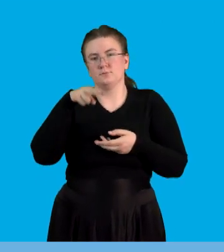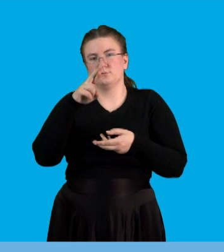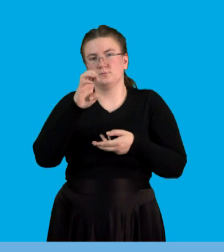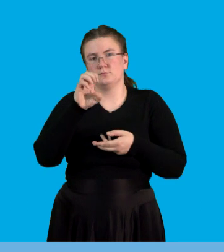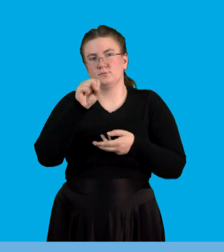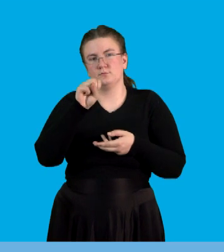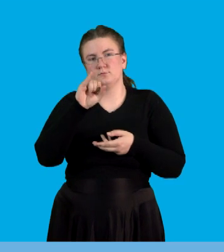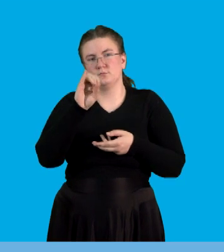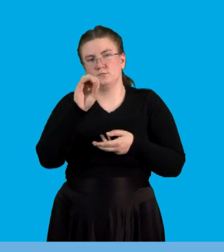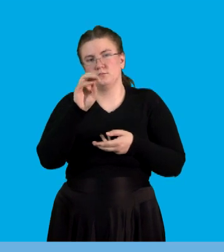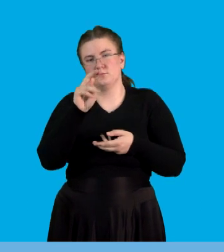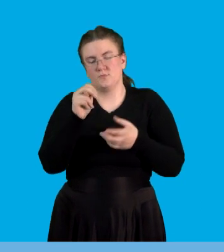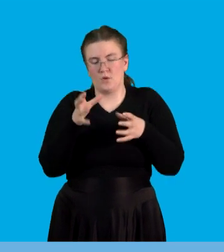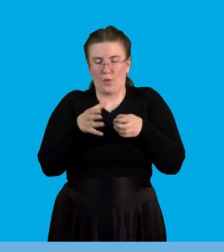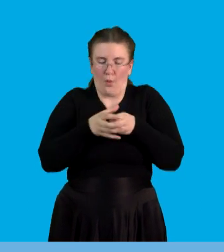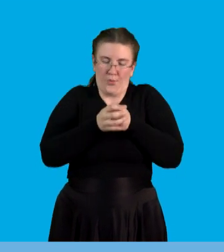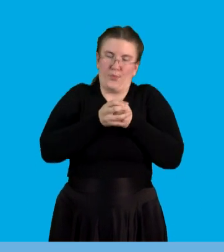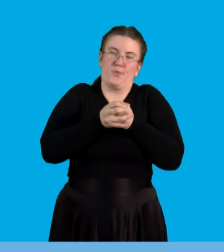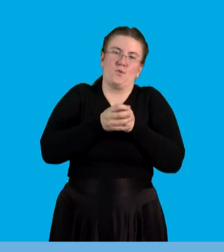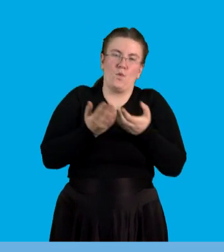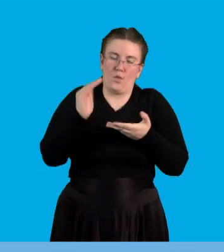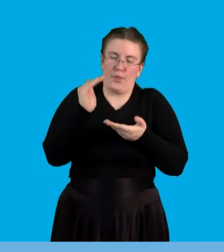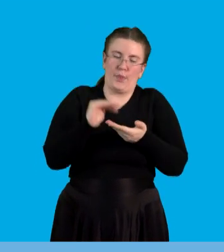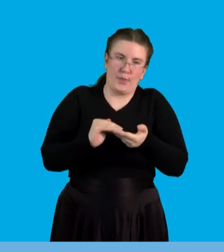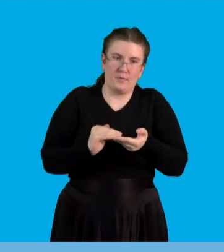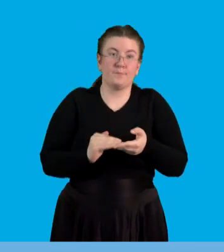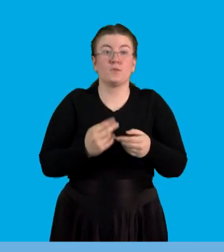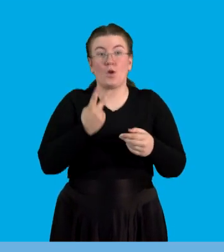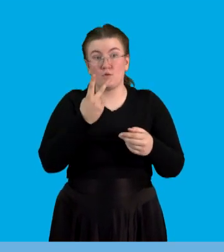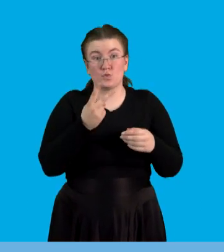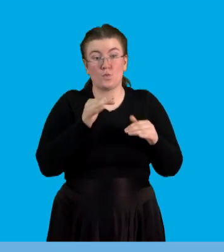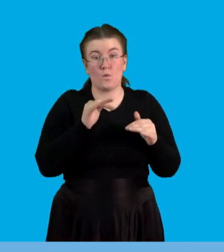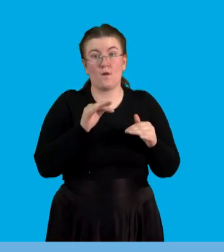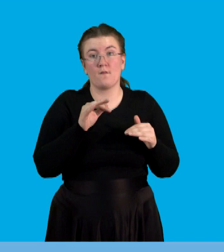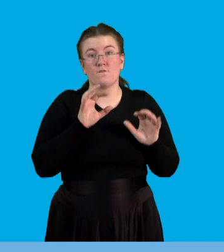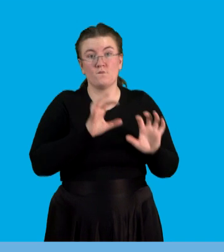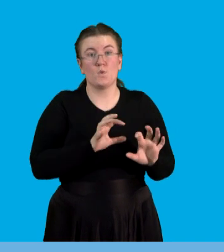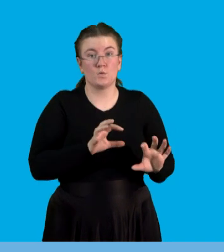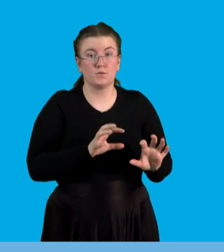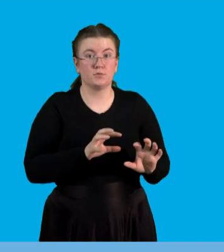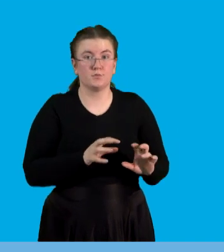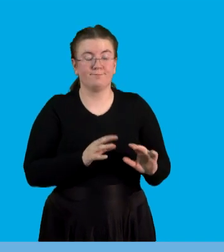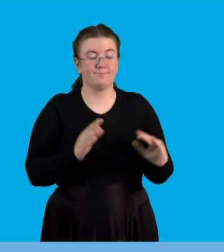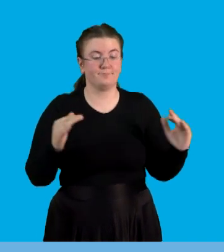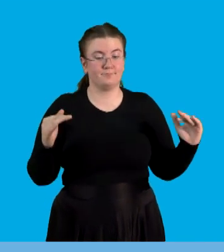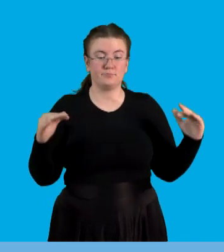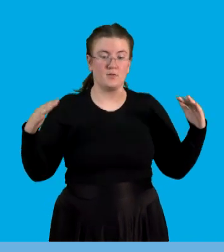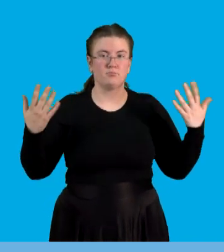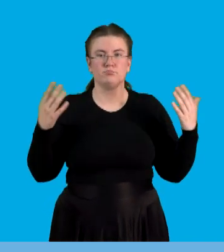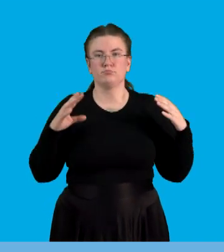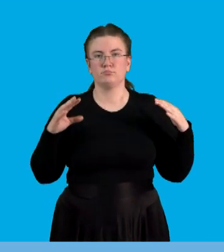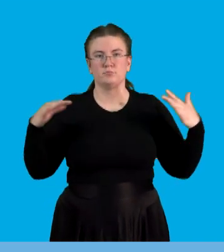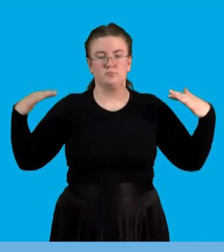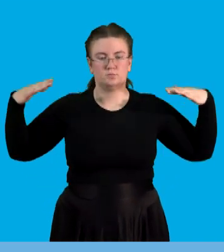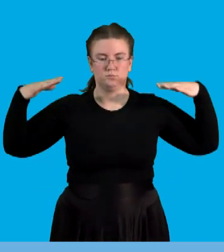together. So when two forces are acting on an object, acting in opposite direction, force A acting to the right and force B